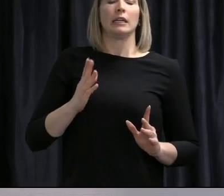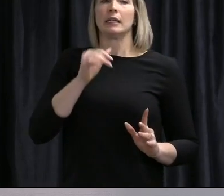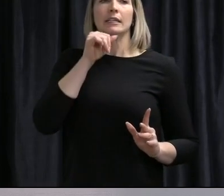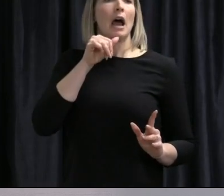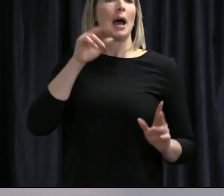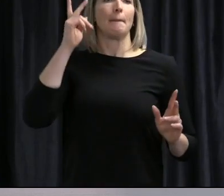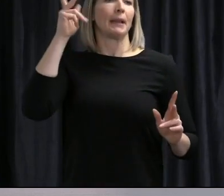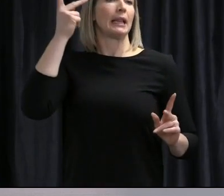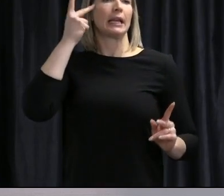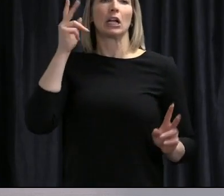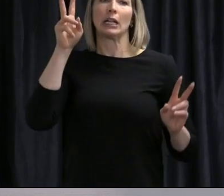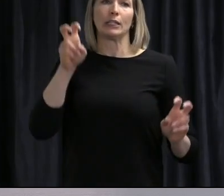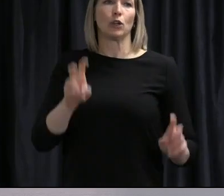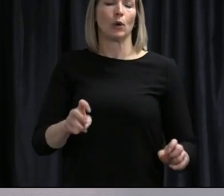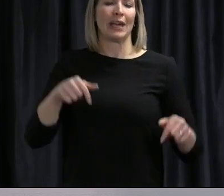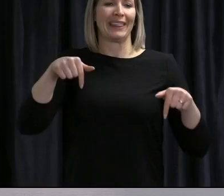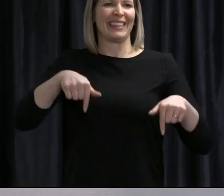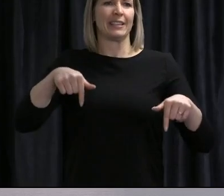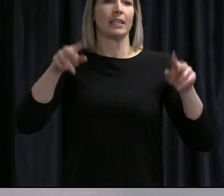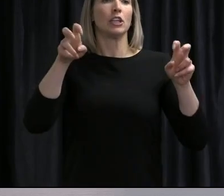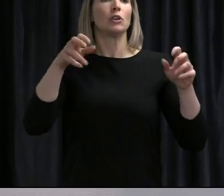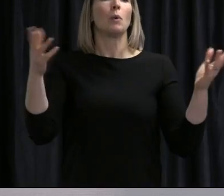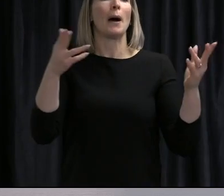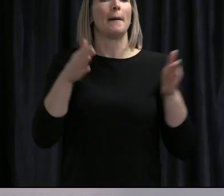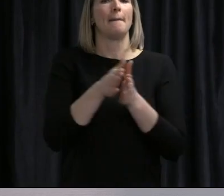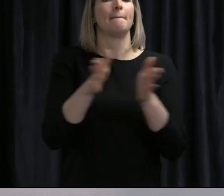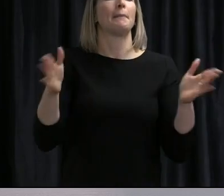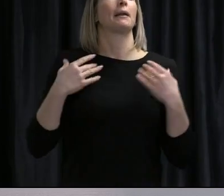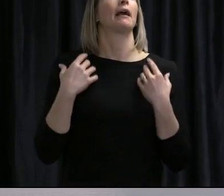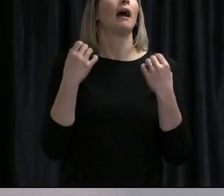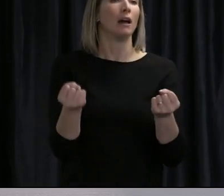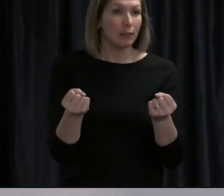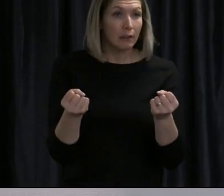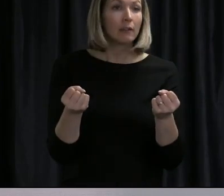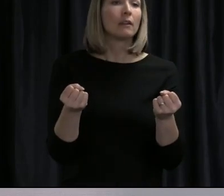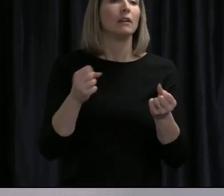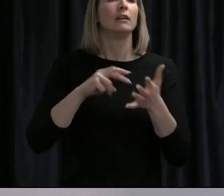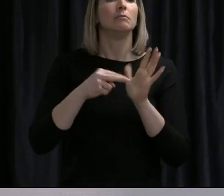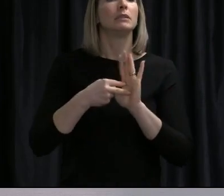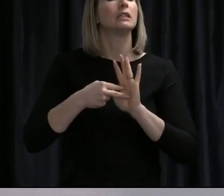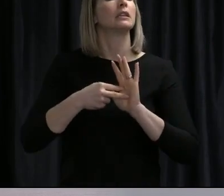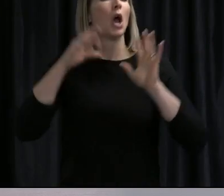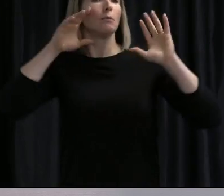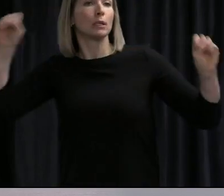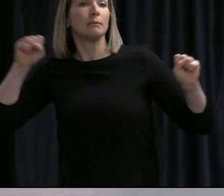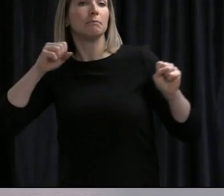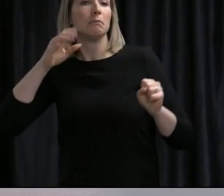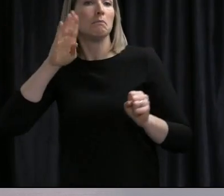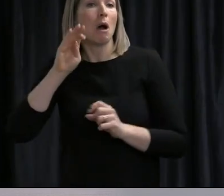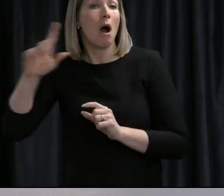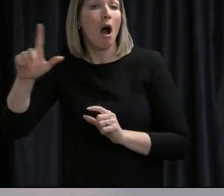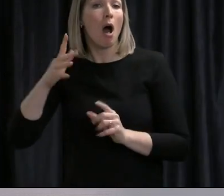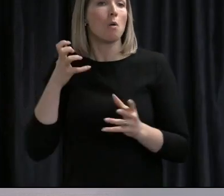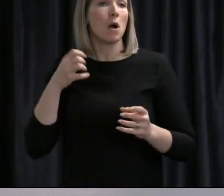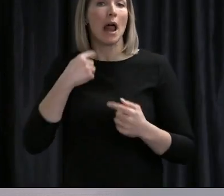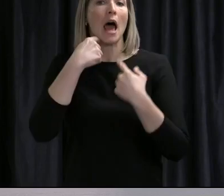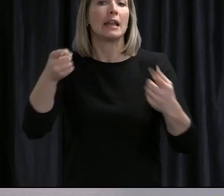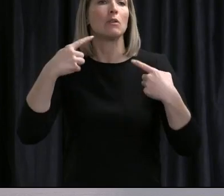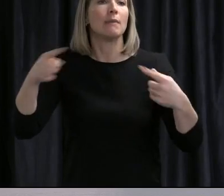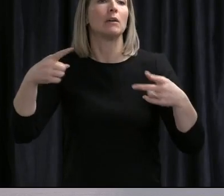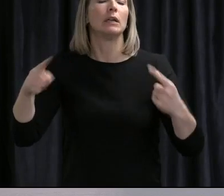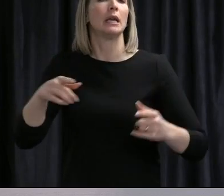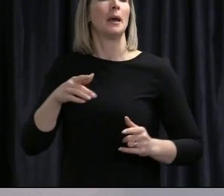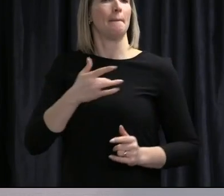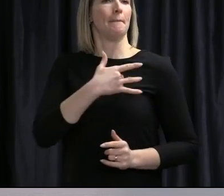political issue, it's a public health issue, and the people that I've spoken to want to hear from an expert like Dr.